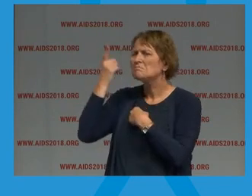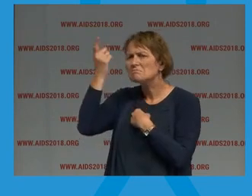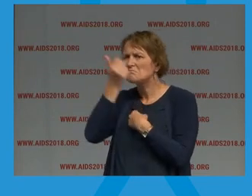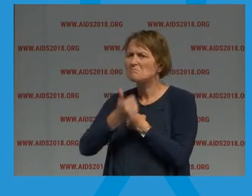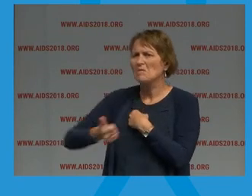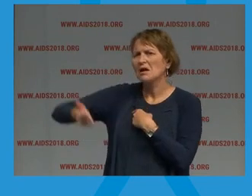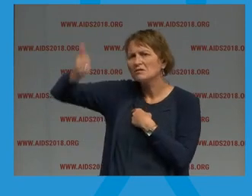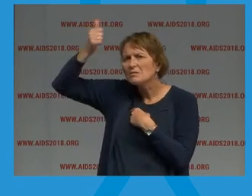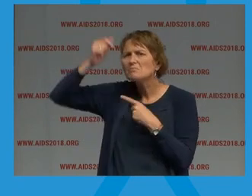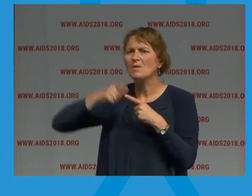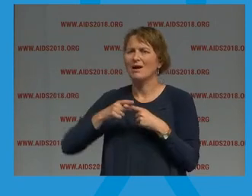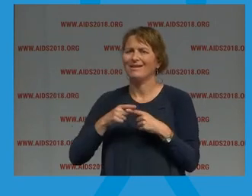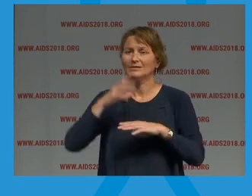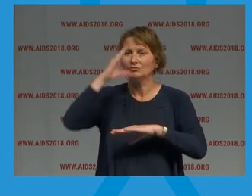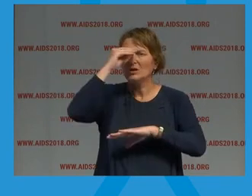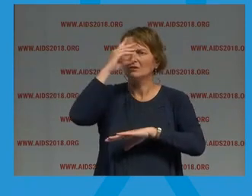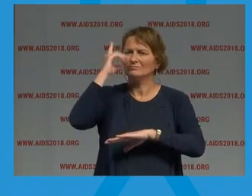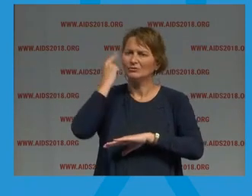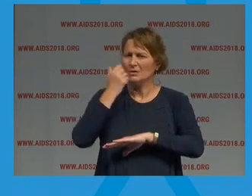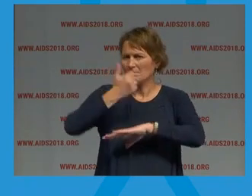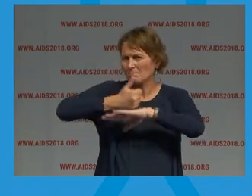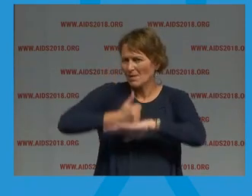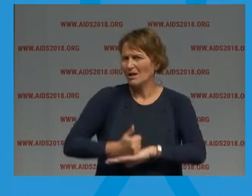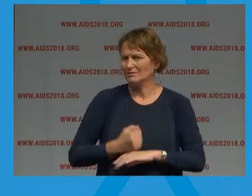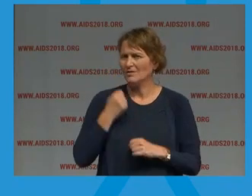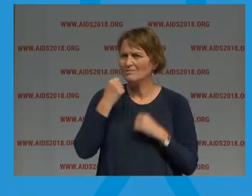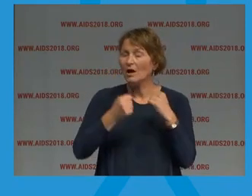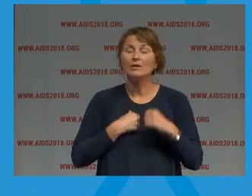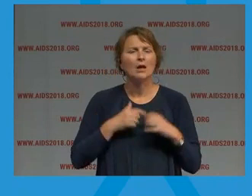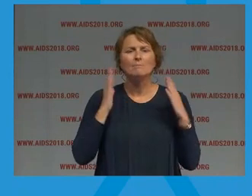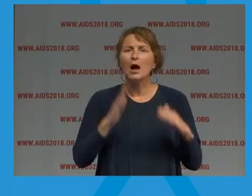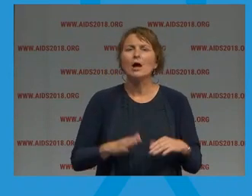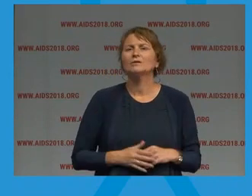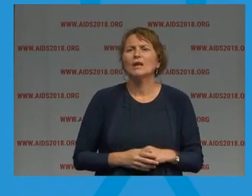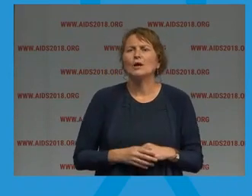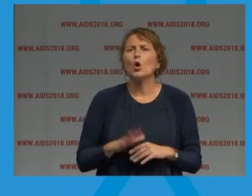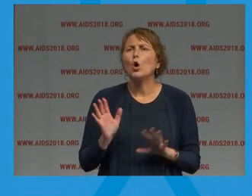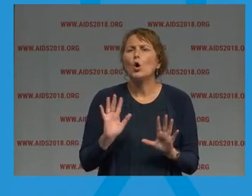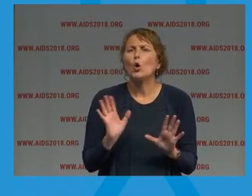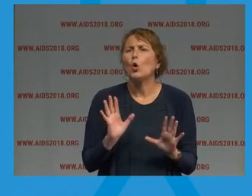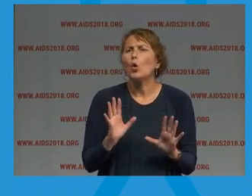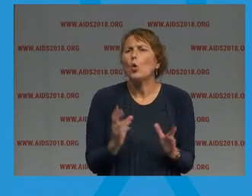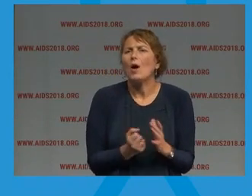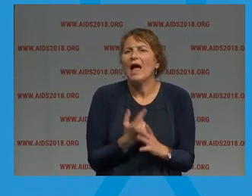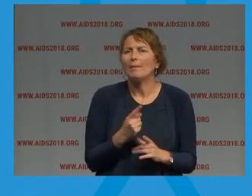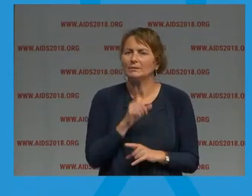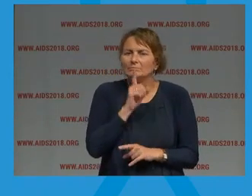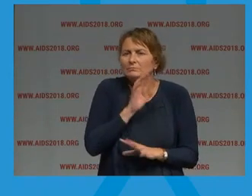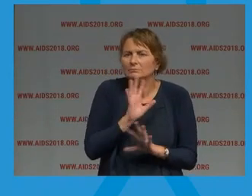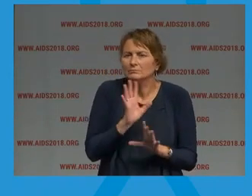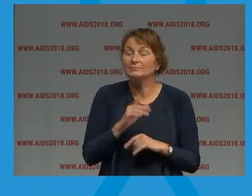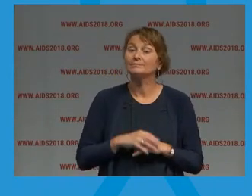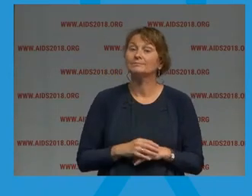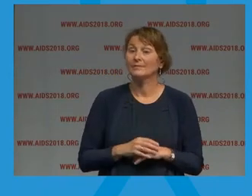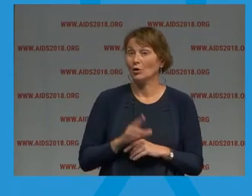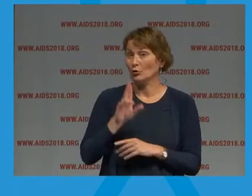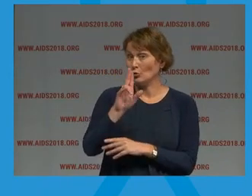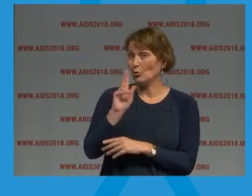violence? Is that it needs to happen, and it can't just be something that we brush away. You know, a report recently came out in the UK